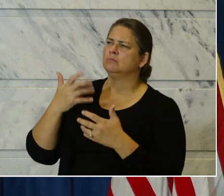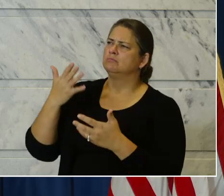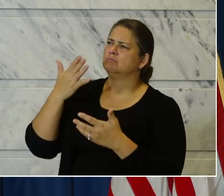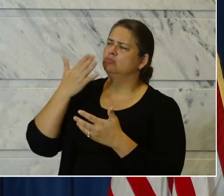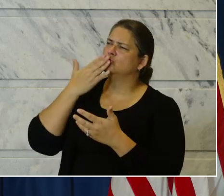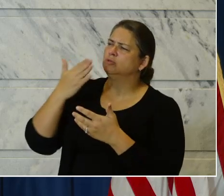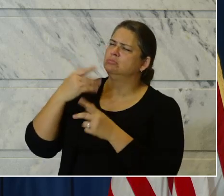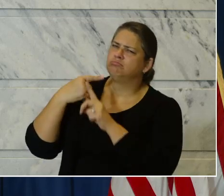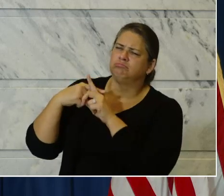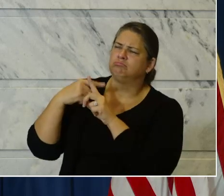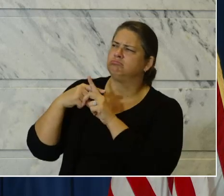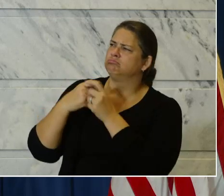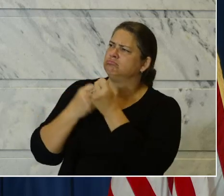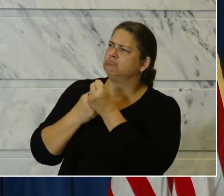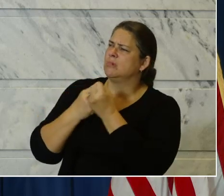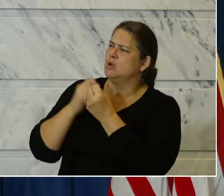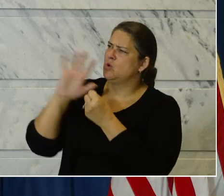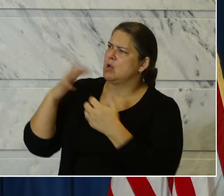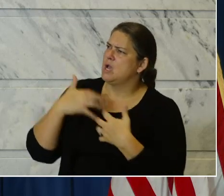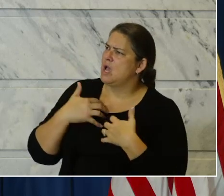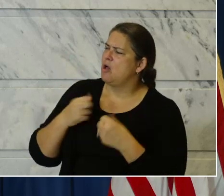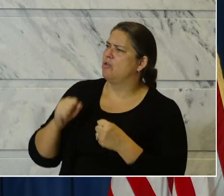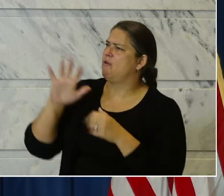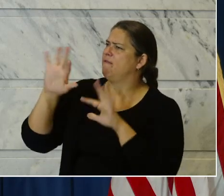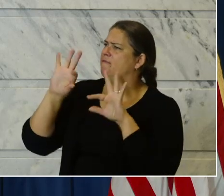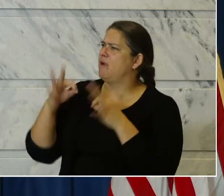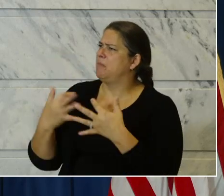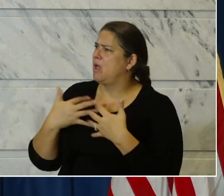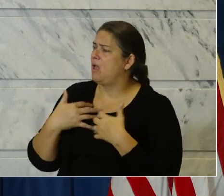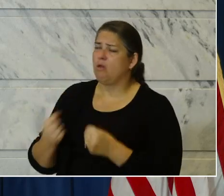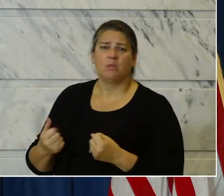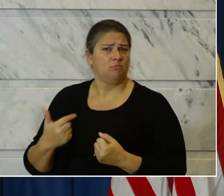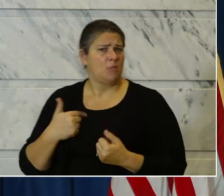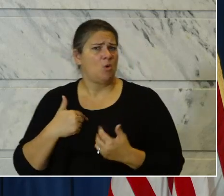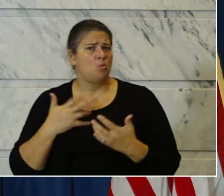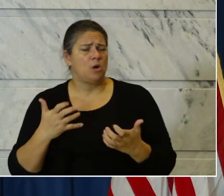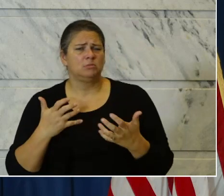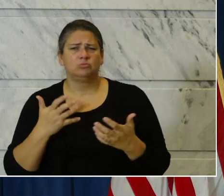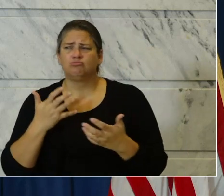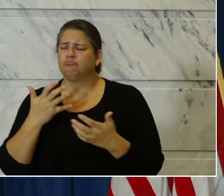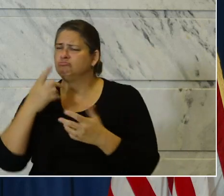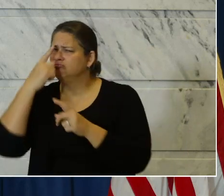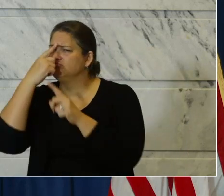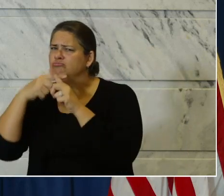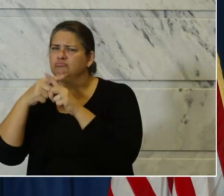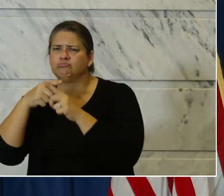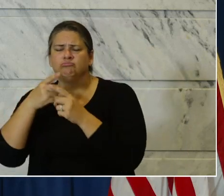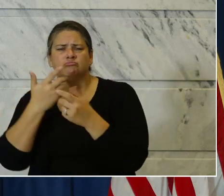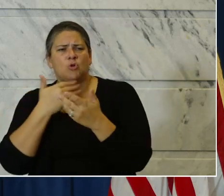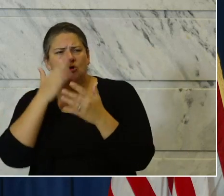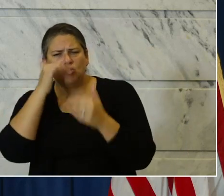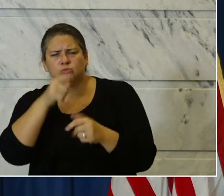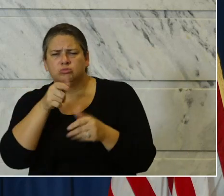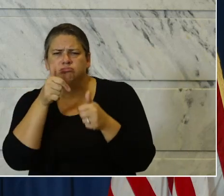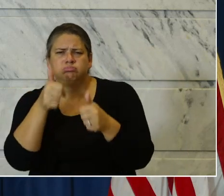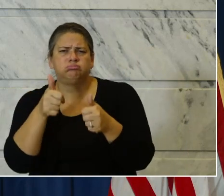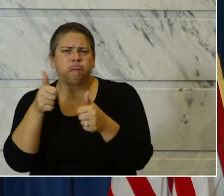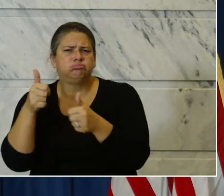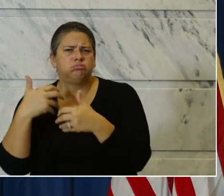family's health. And I wish that for absolutely everybody out there.